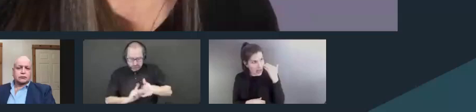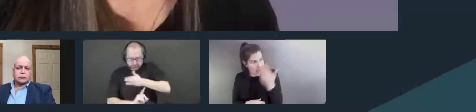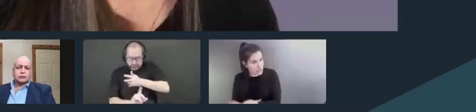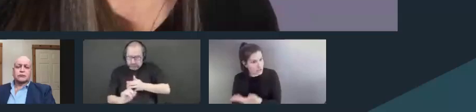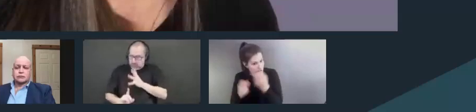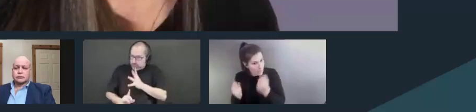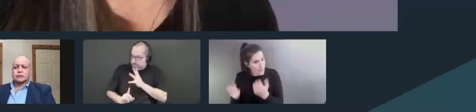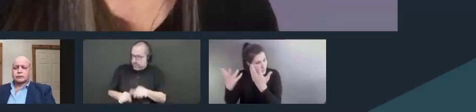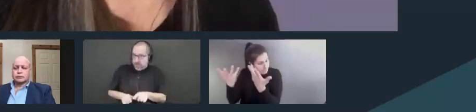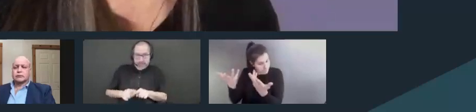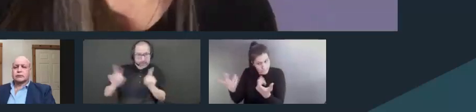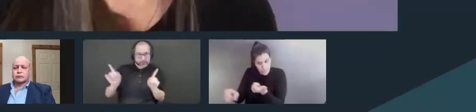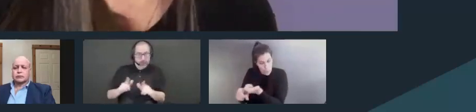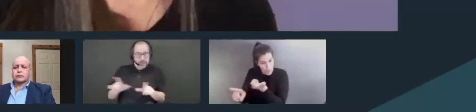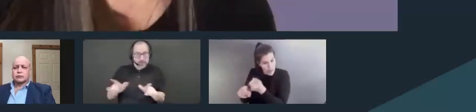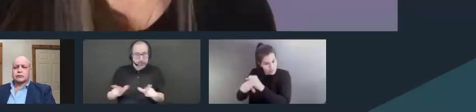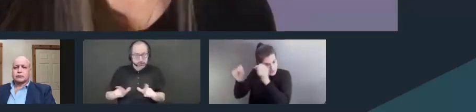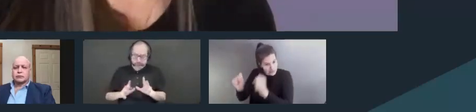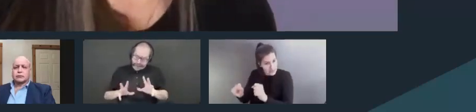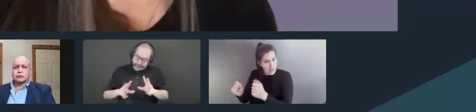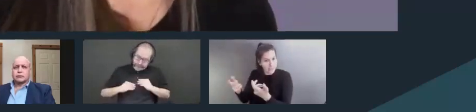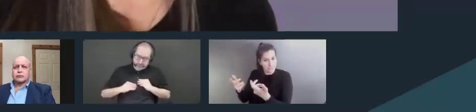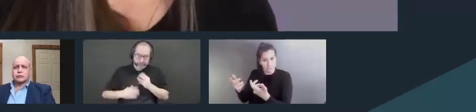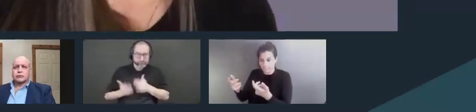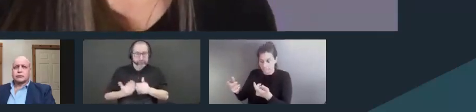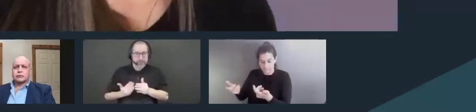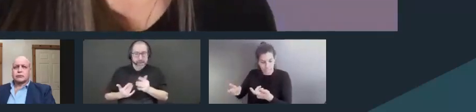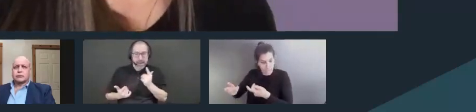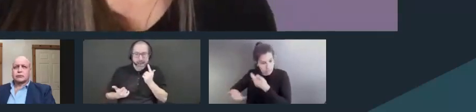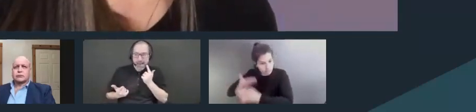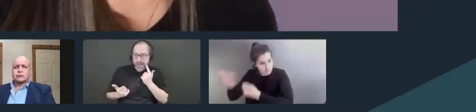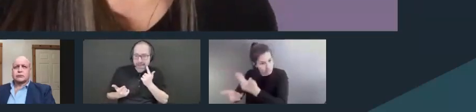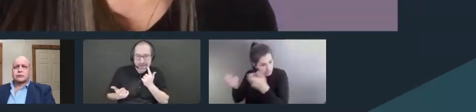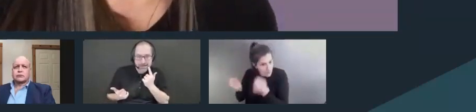other, even laughing as they do,